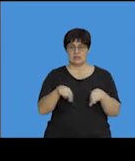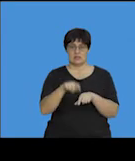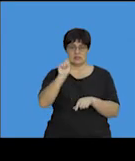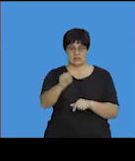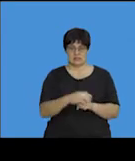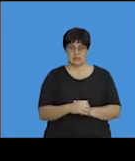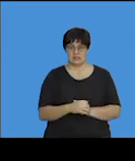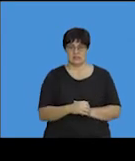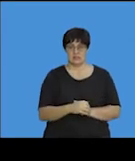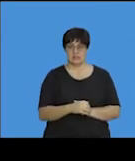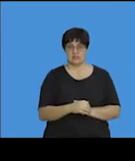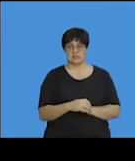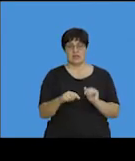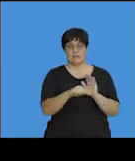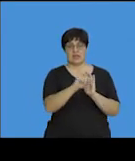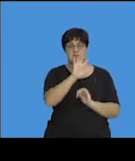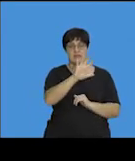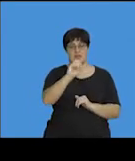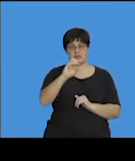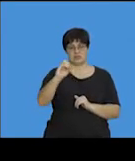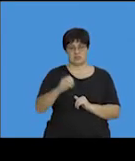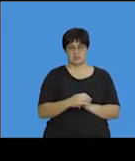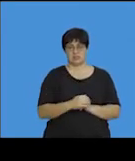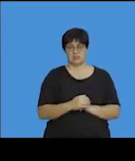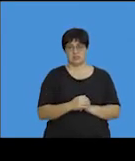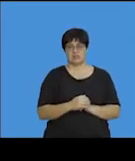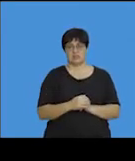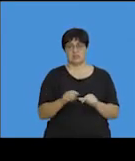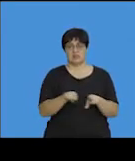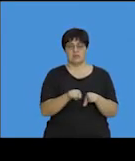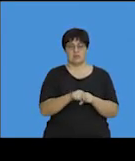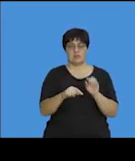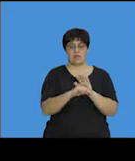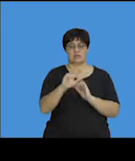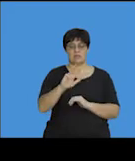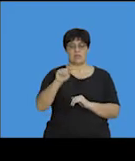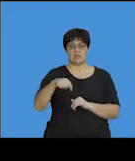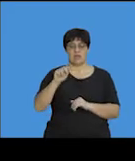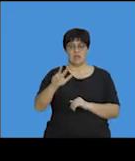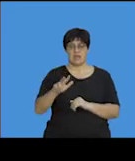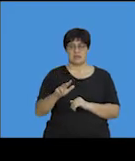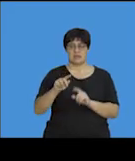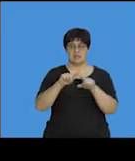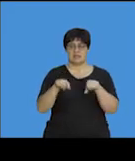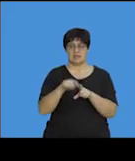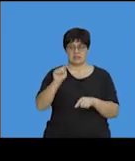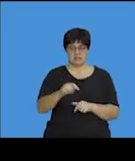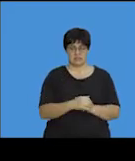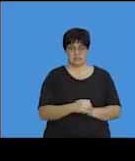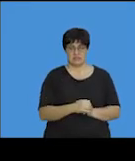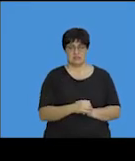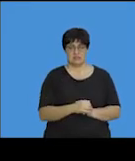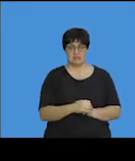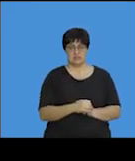(9,8). So this tells me I've got minus 500. I'm sure you guys can all do that. Minus 9,8